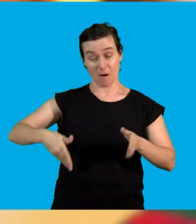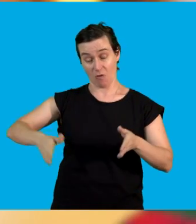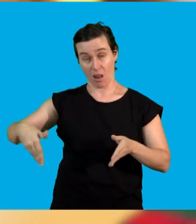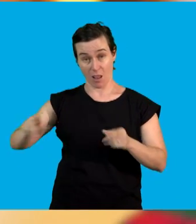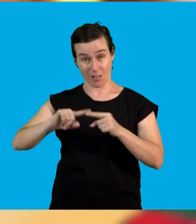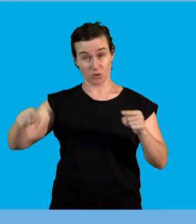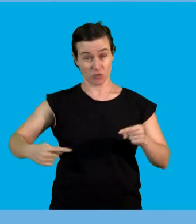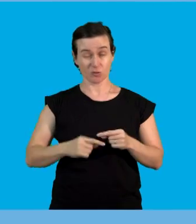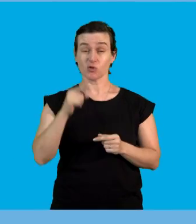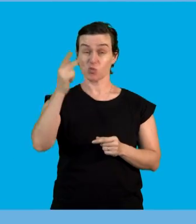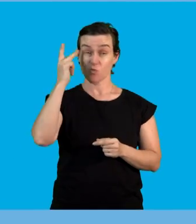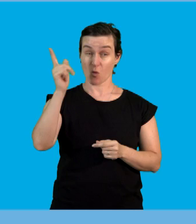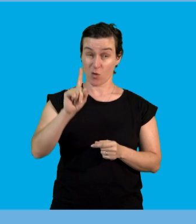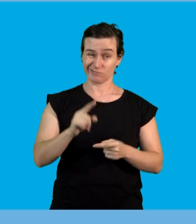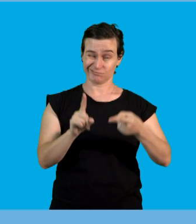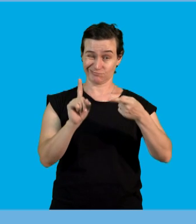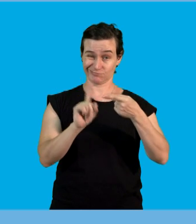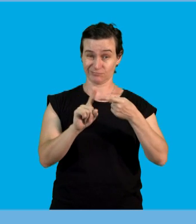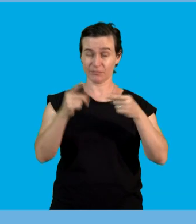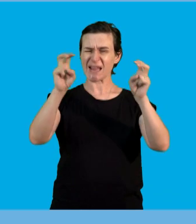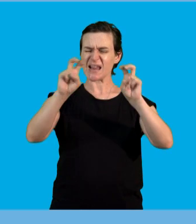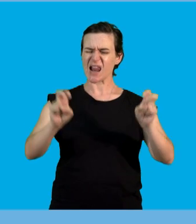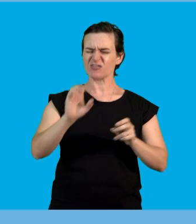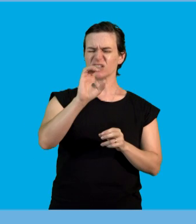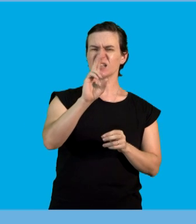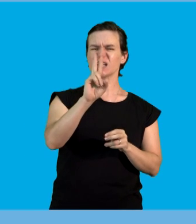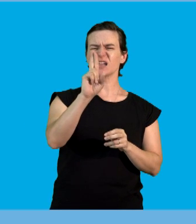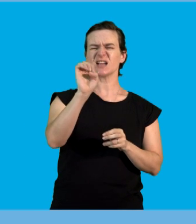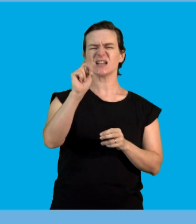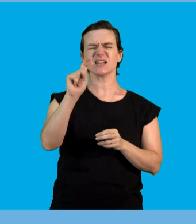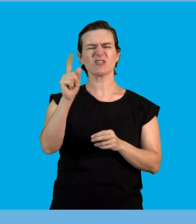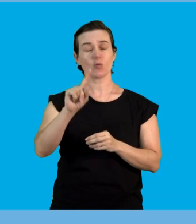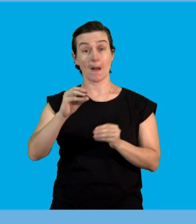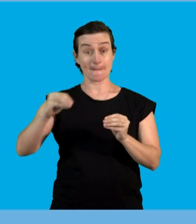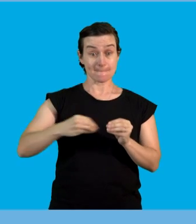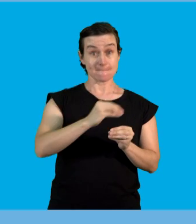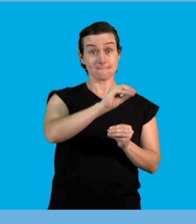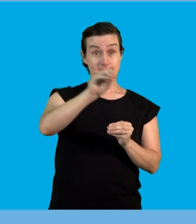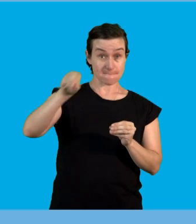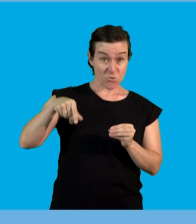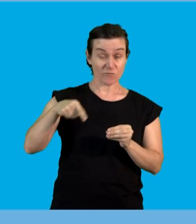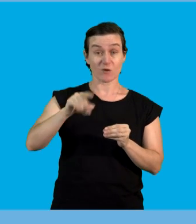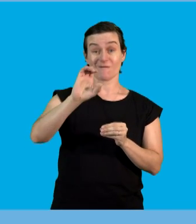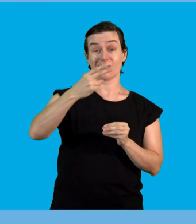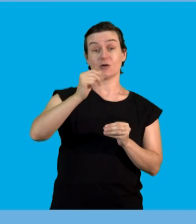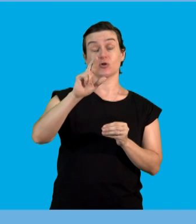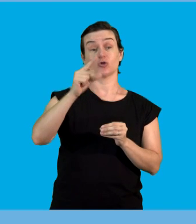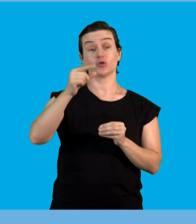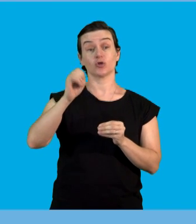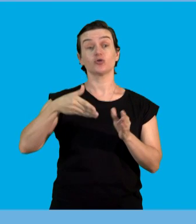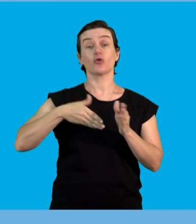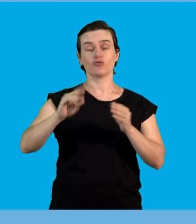this is what you already know by now. That number one, an electric current is the movement of charge in a closed conducting